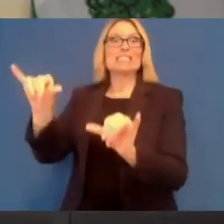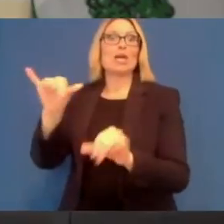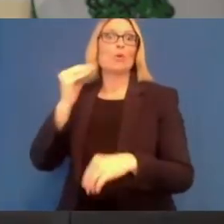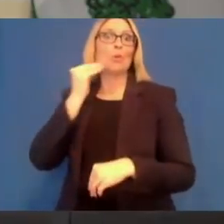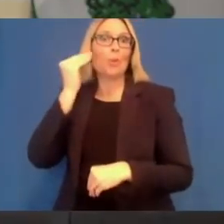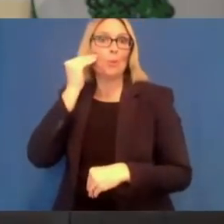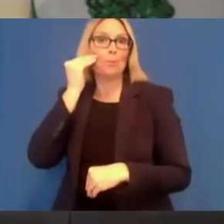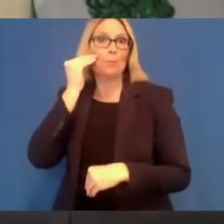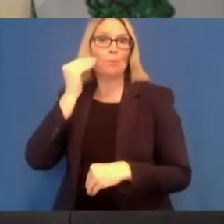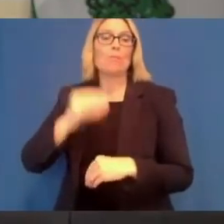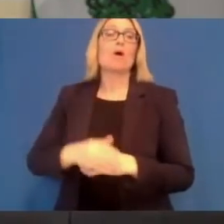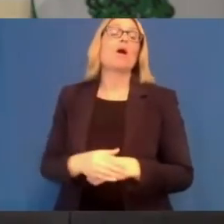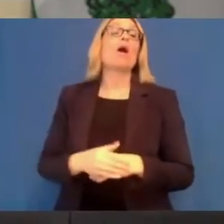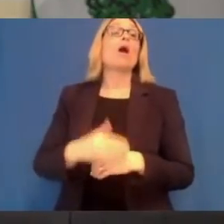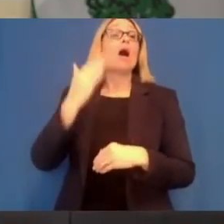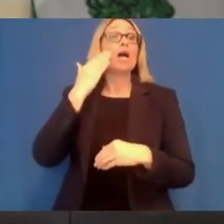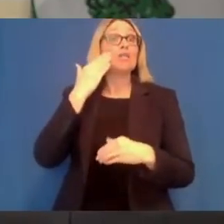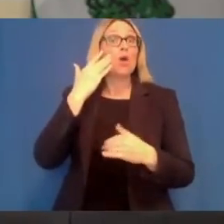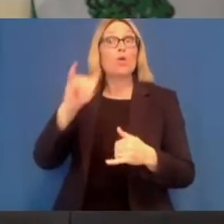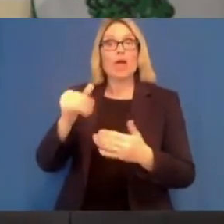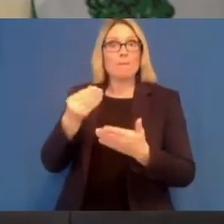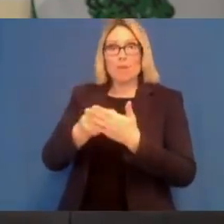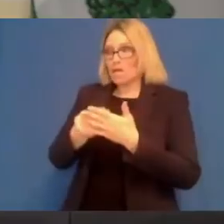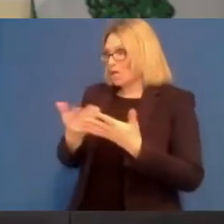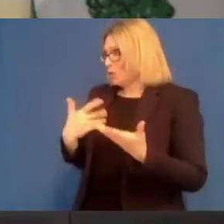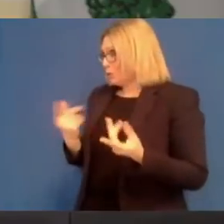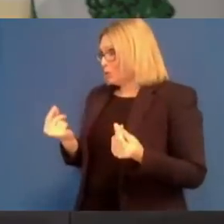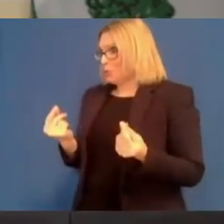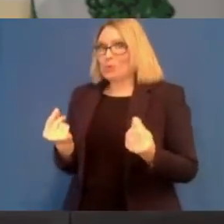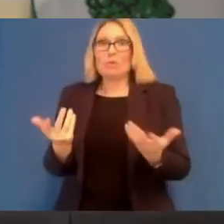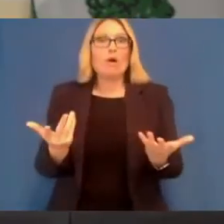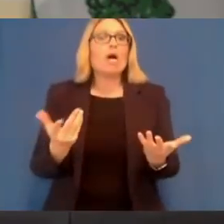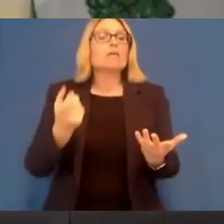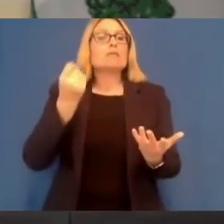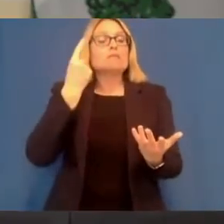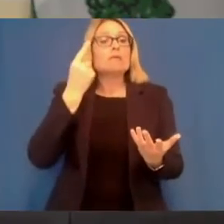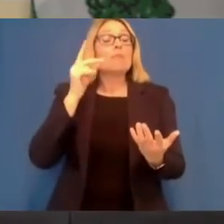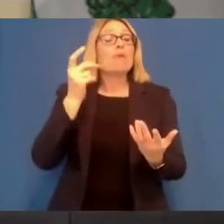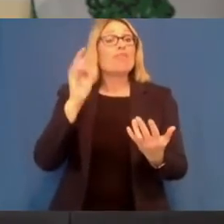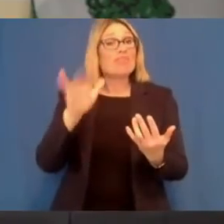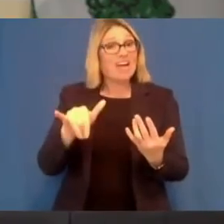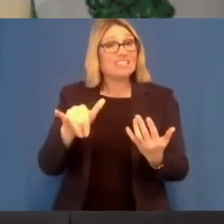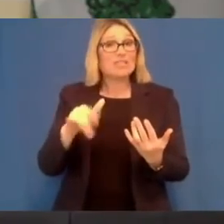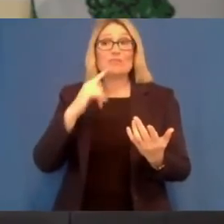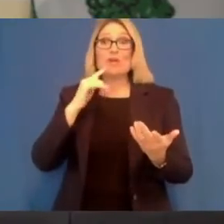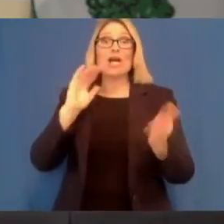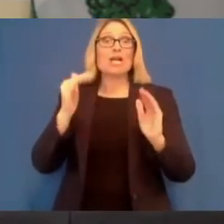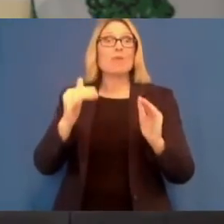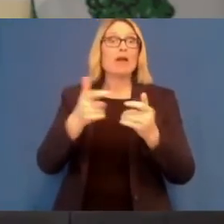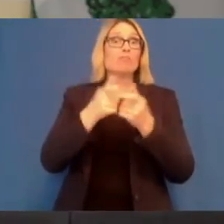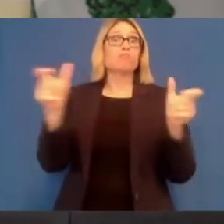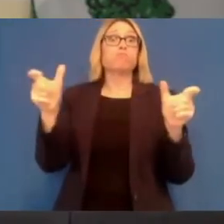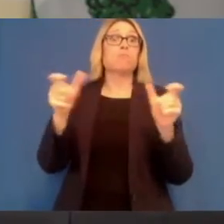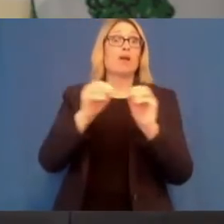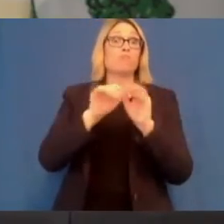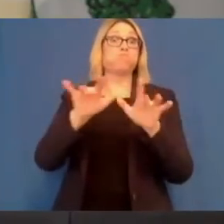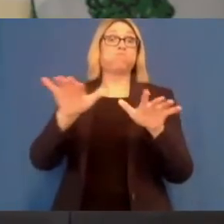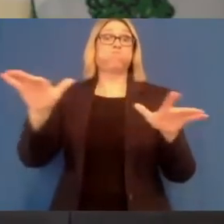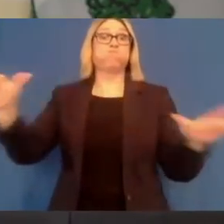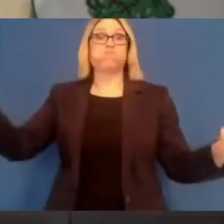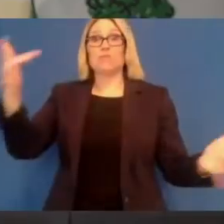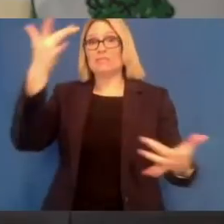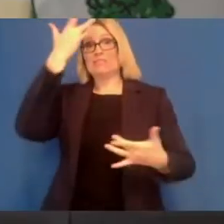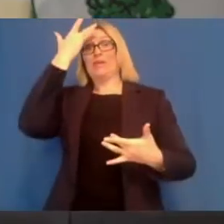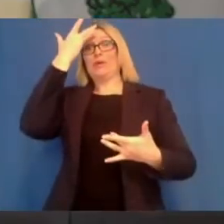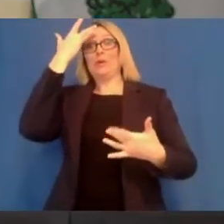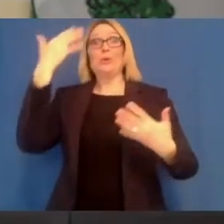know this causes disruption. I know that. But it's a minor disruption compared to what we're looking at in the big picture right now